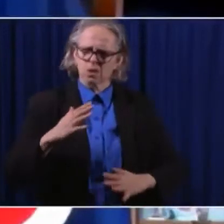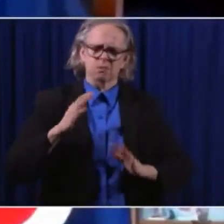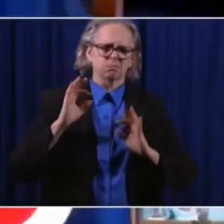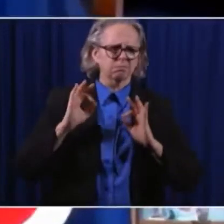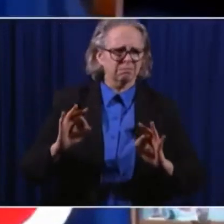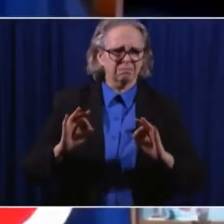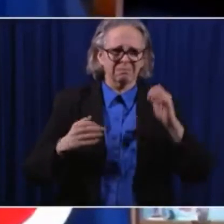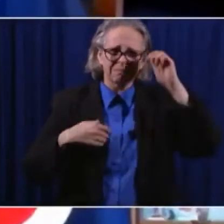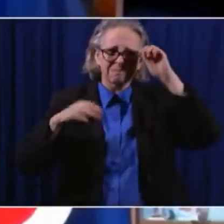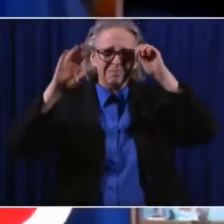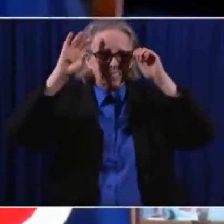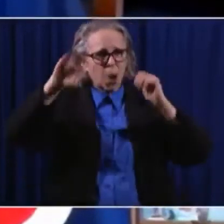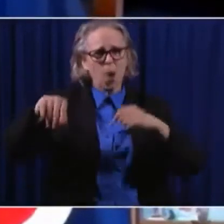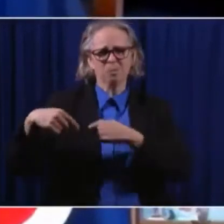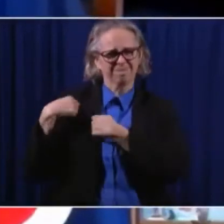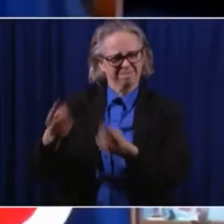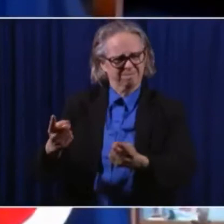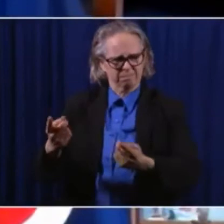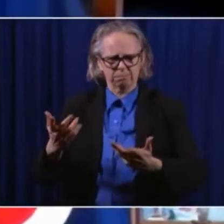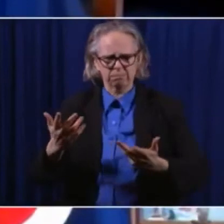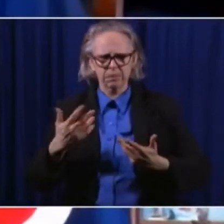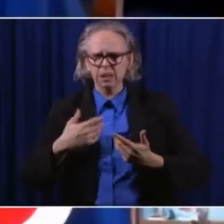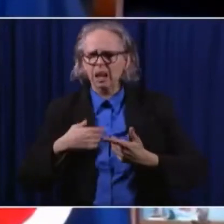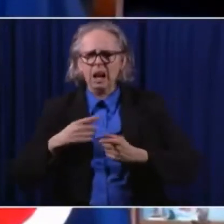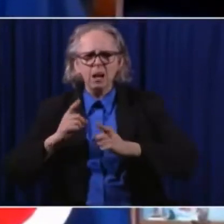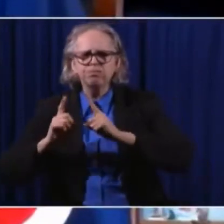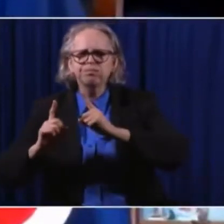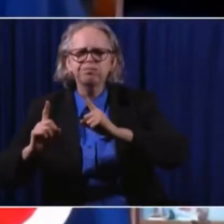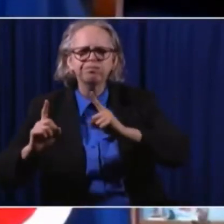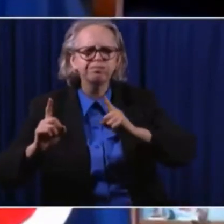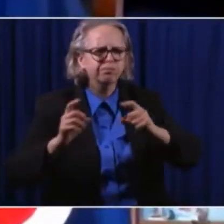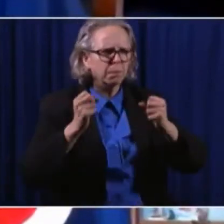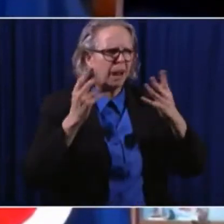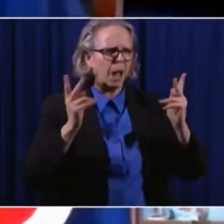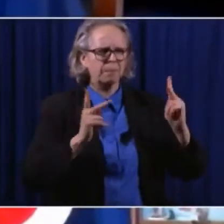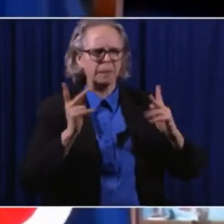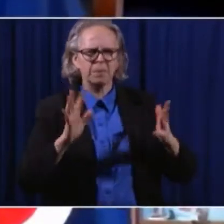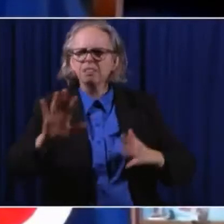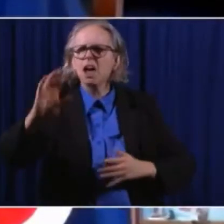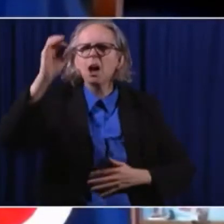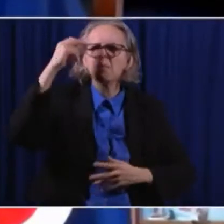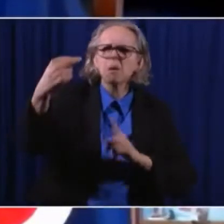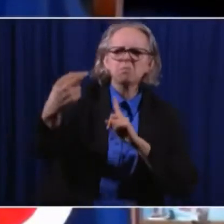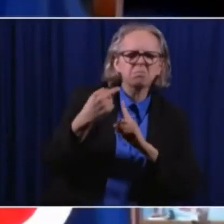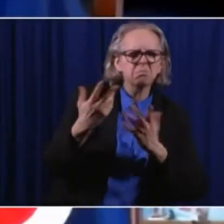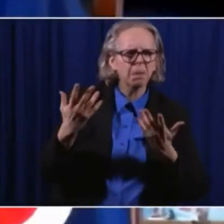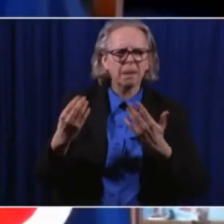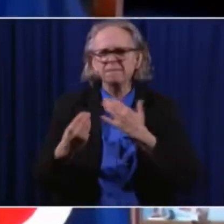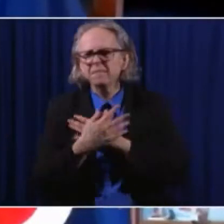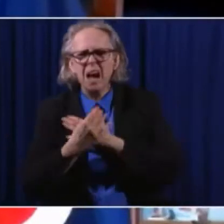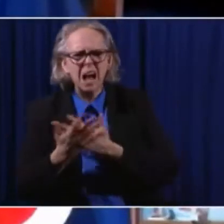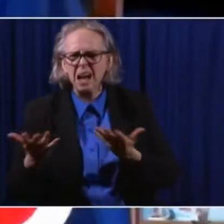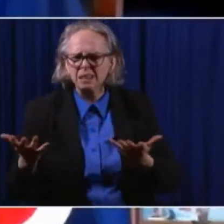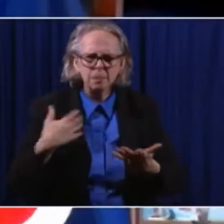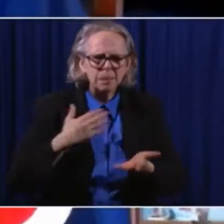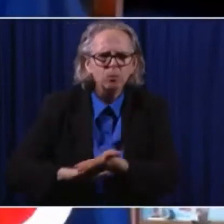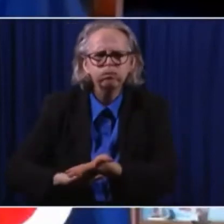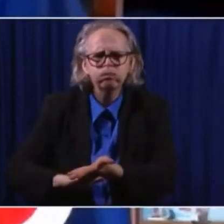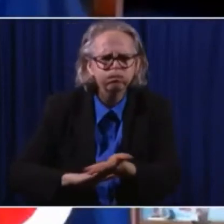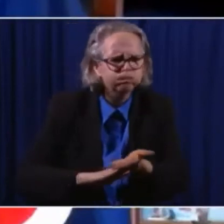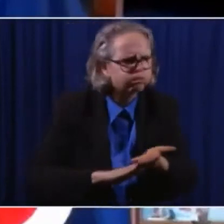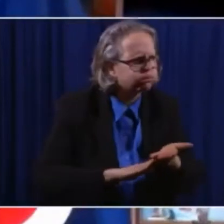offered opinions and advice, and I've just tried to put it in perspective for them. We've heard a lot of statistics. It's